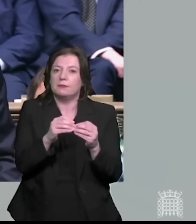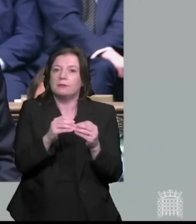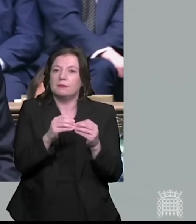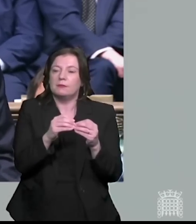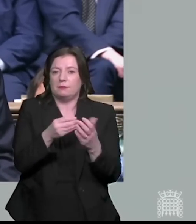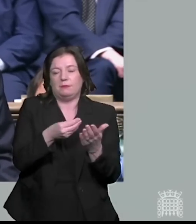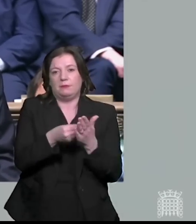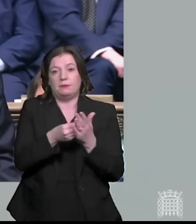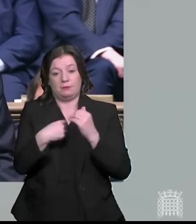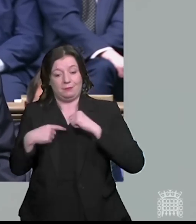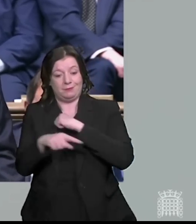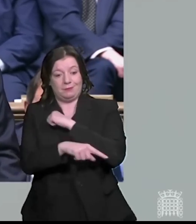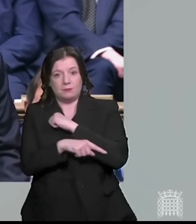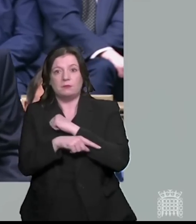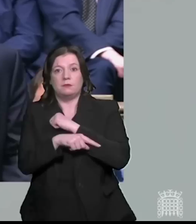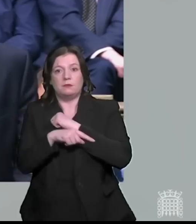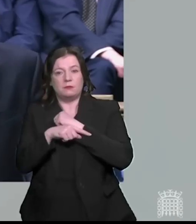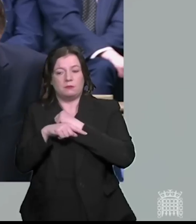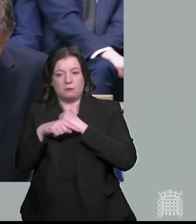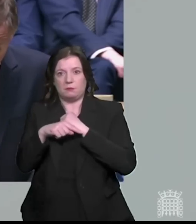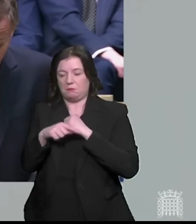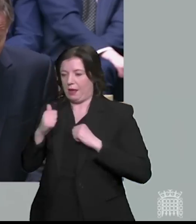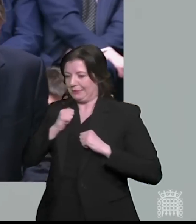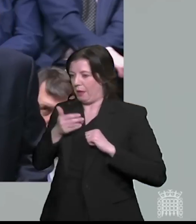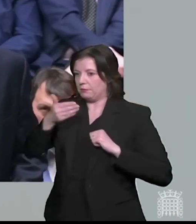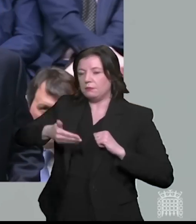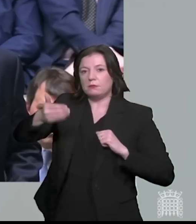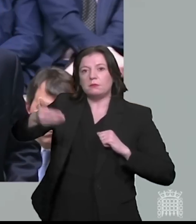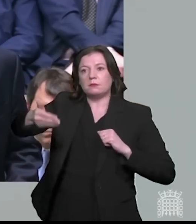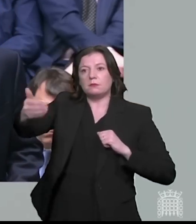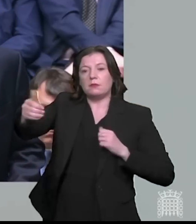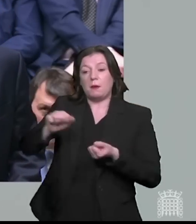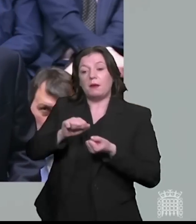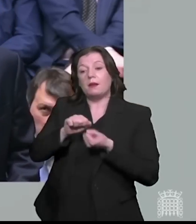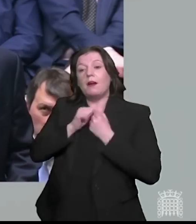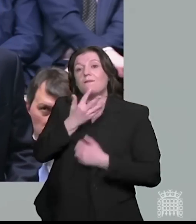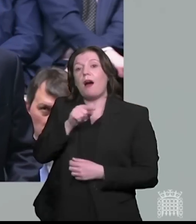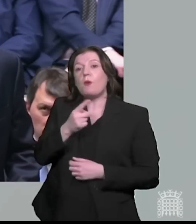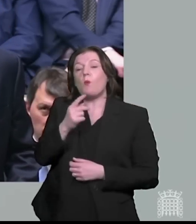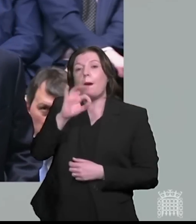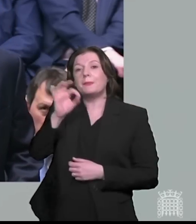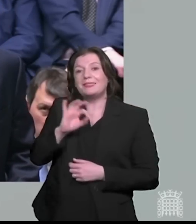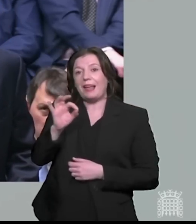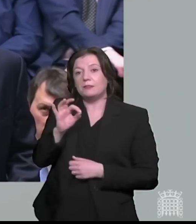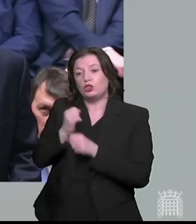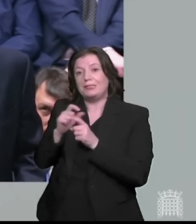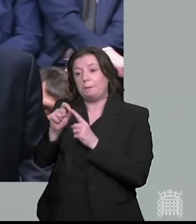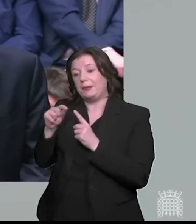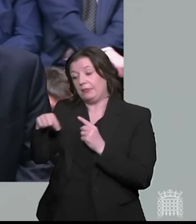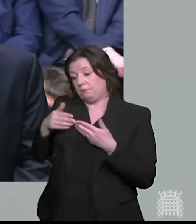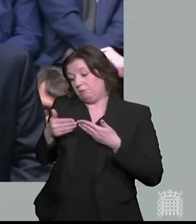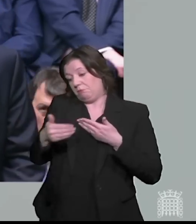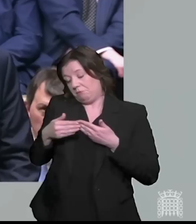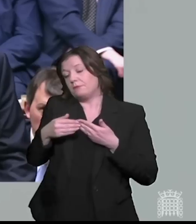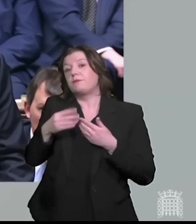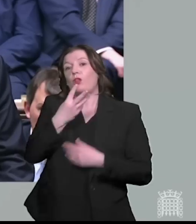fact, our deficit falls in every single year of the forecast, with borrowing falling from 5.1% of GDP in